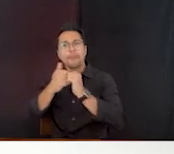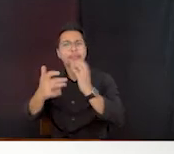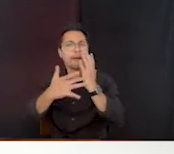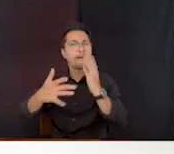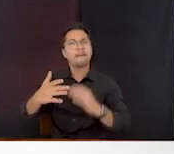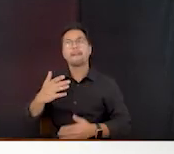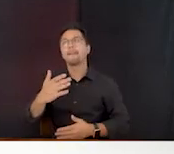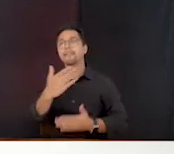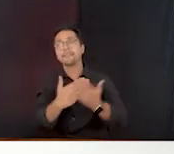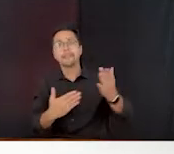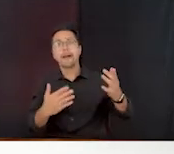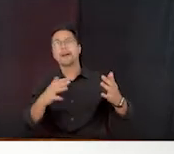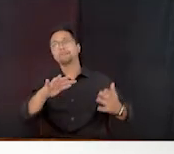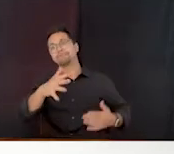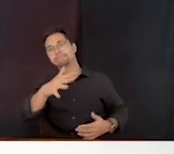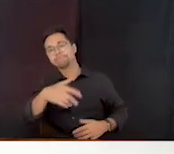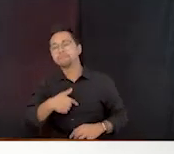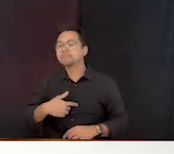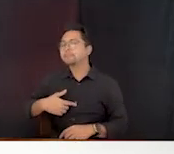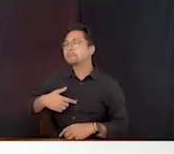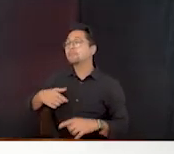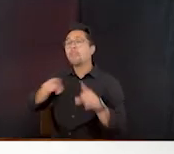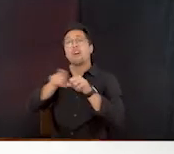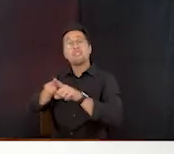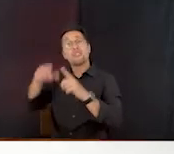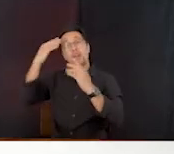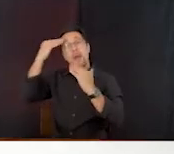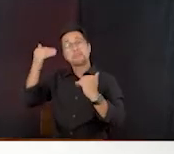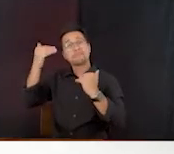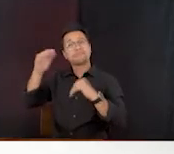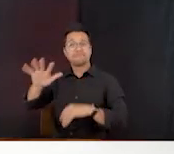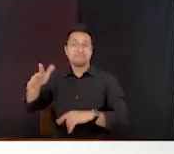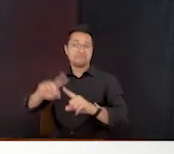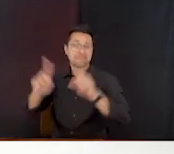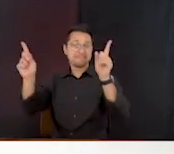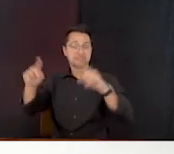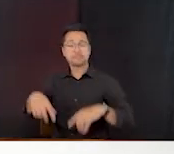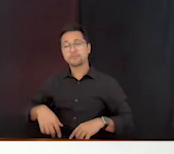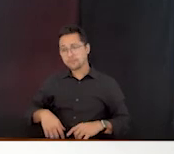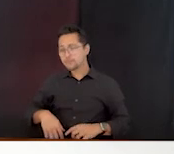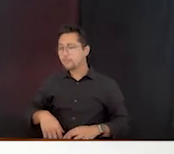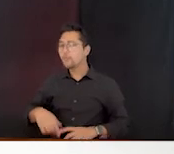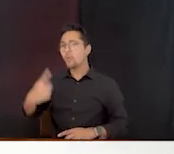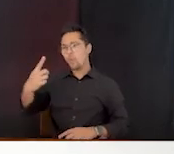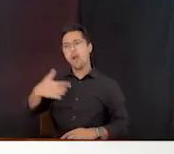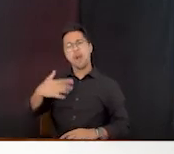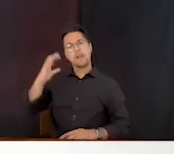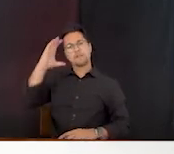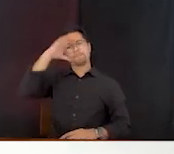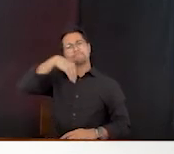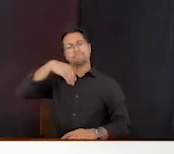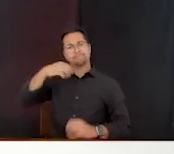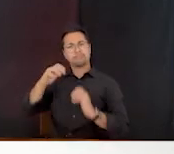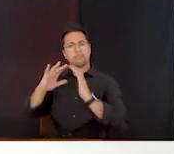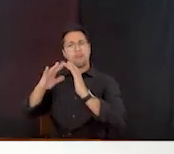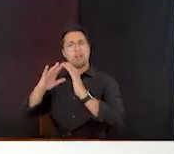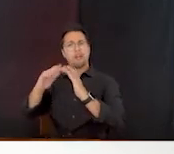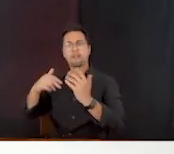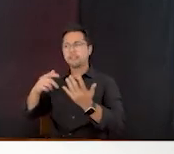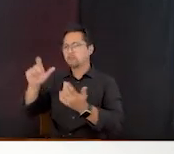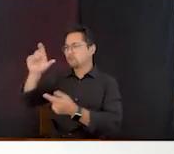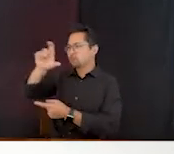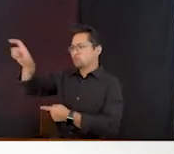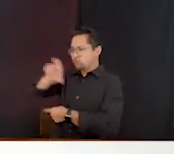not. The expectations are different. One of the strangest things I find about being online is just the interface of